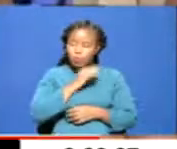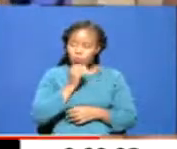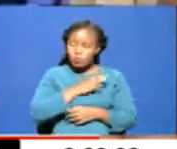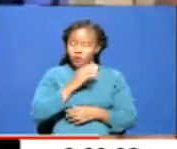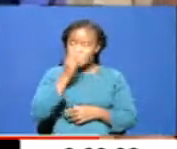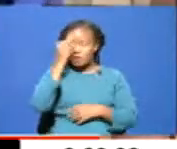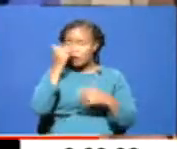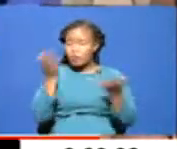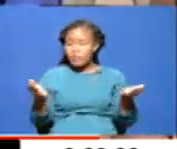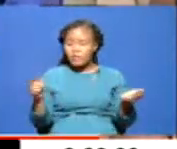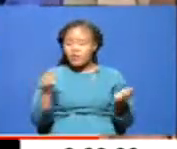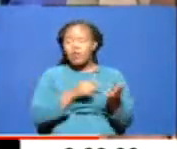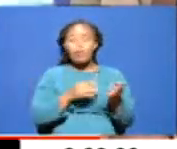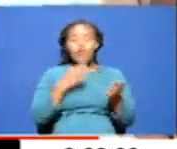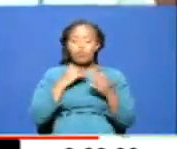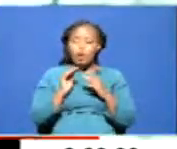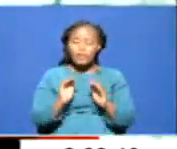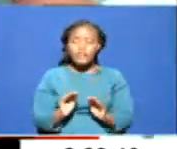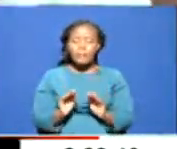done.